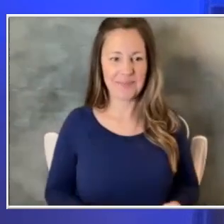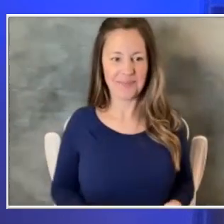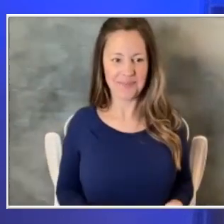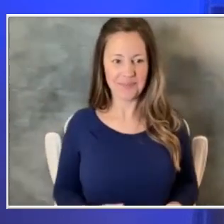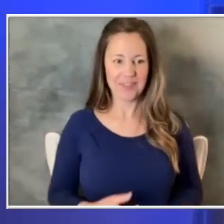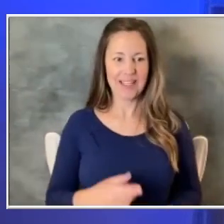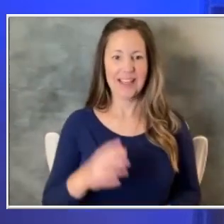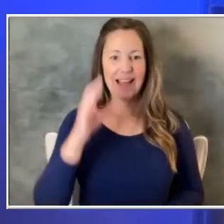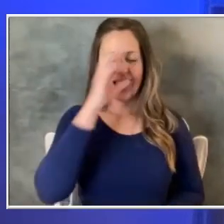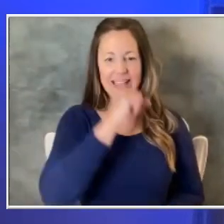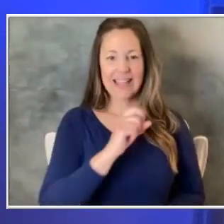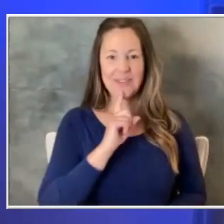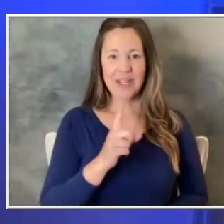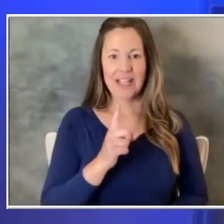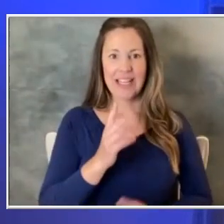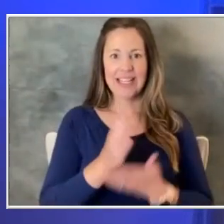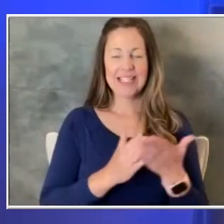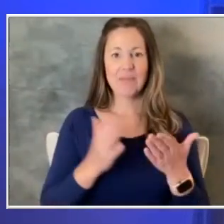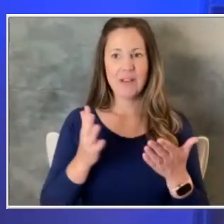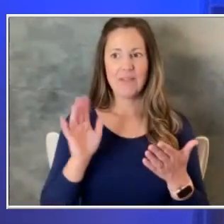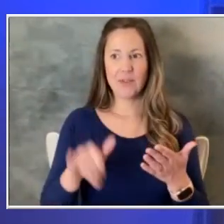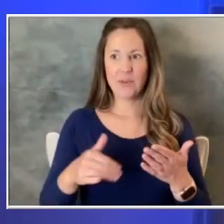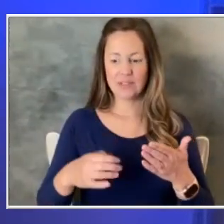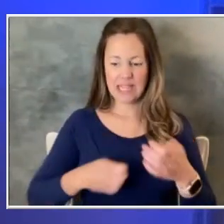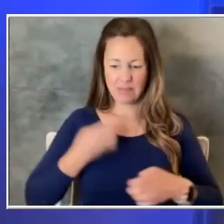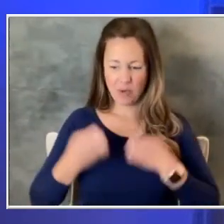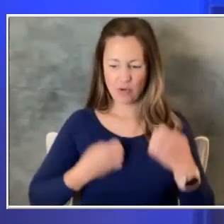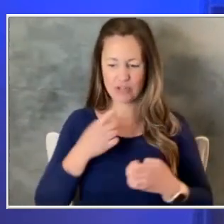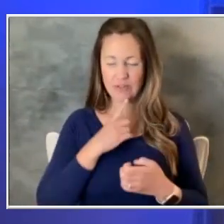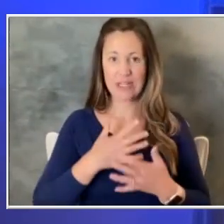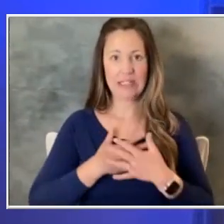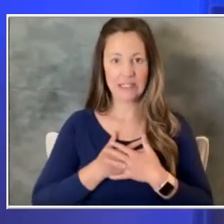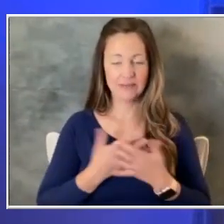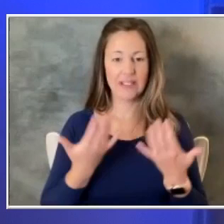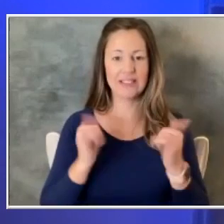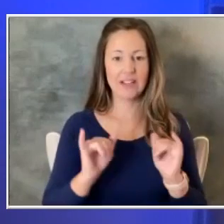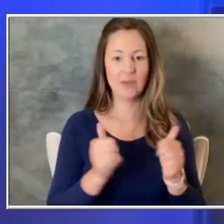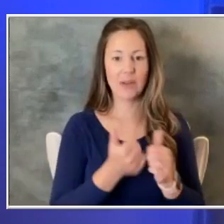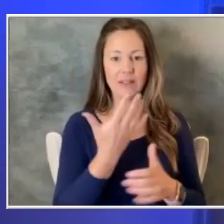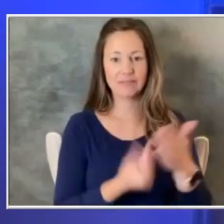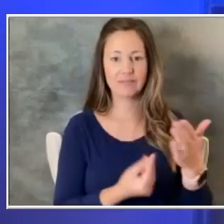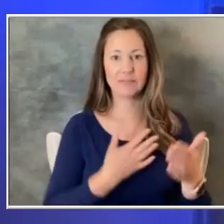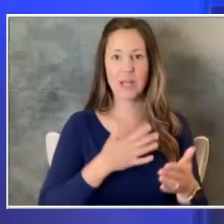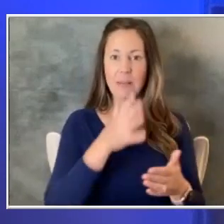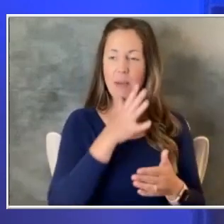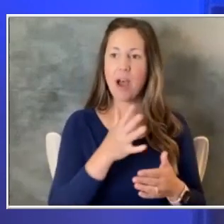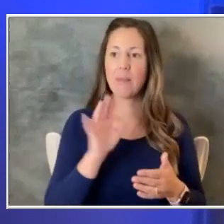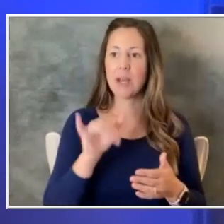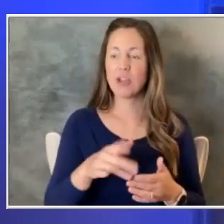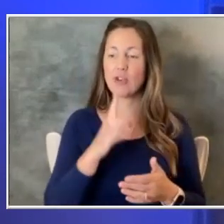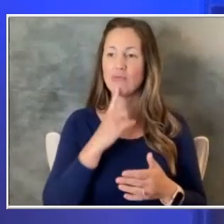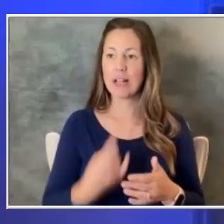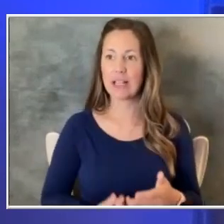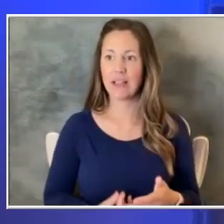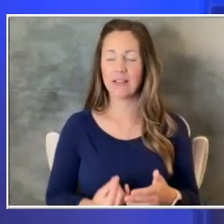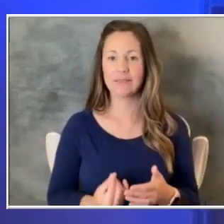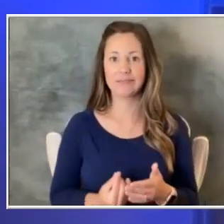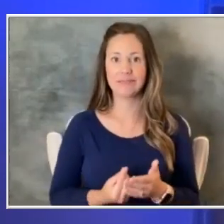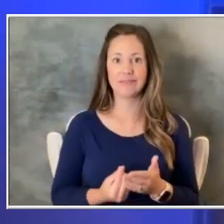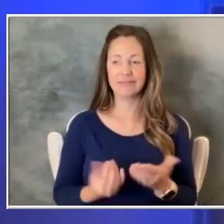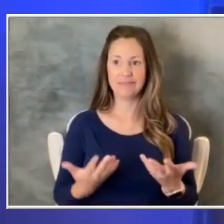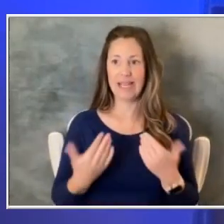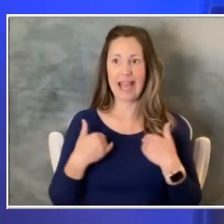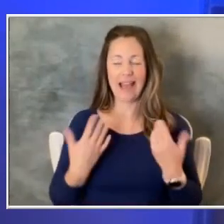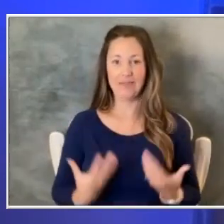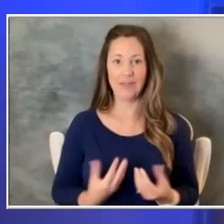unmasking of some of those deep emotions that I still had about the loss of my mom, and they resurfaced during the ride. Yeah. And then I had my whole group of